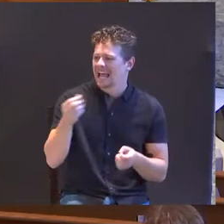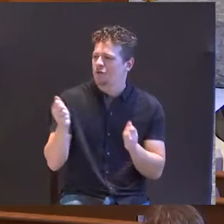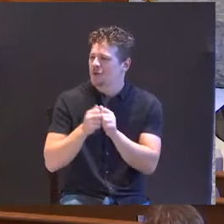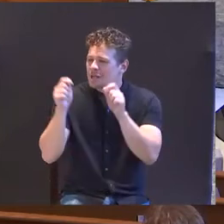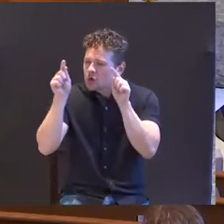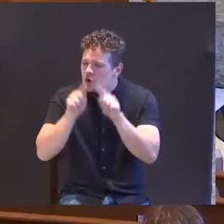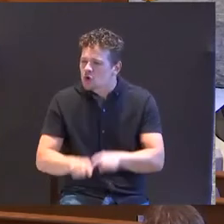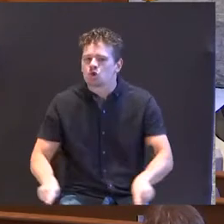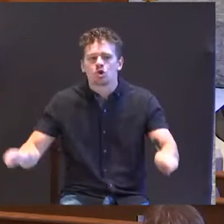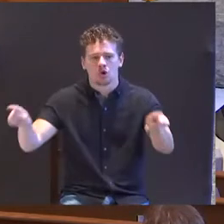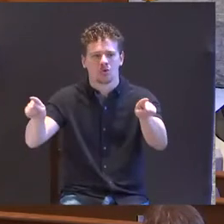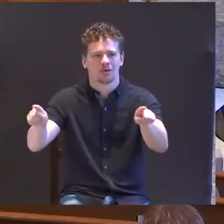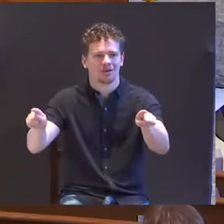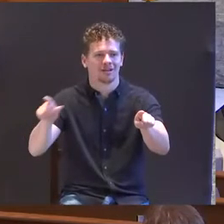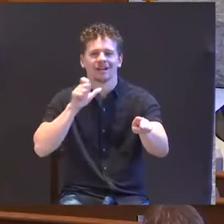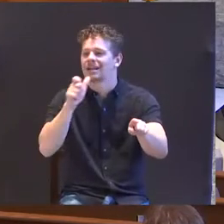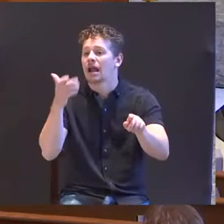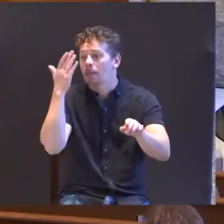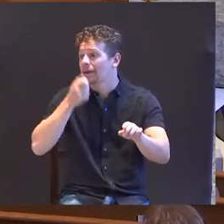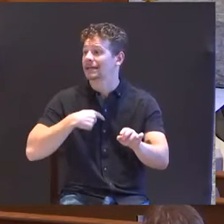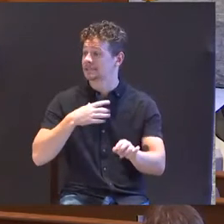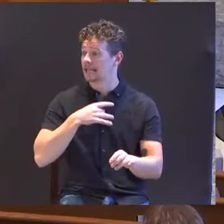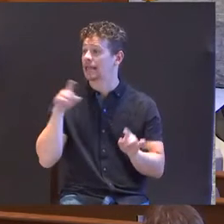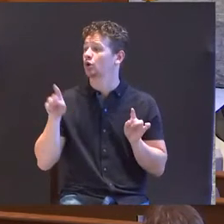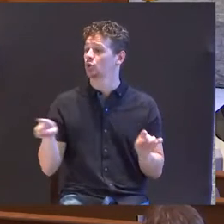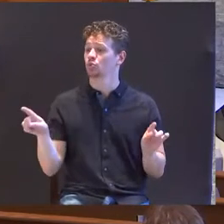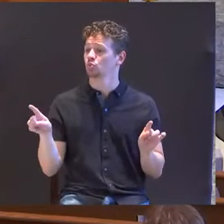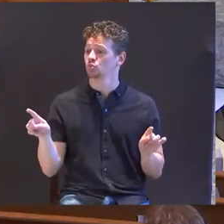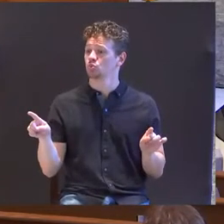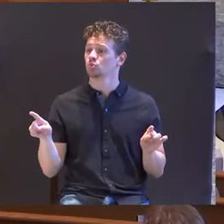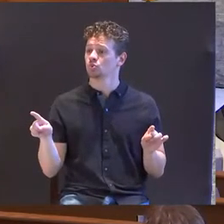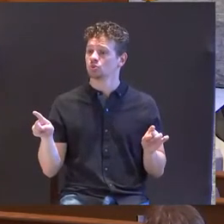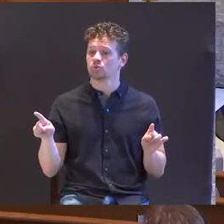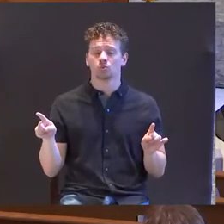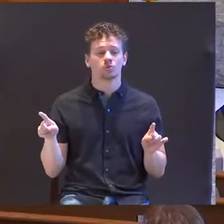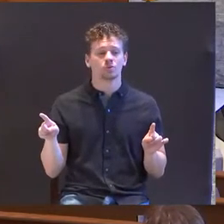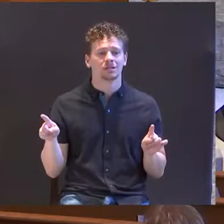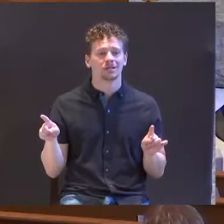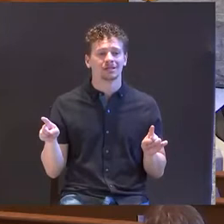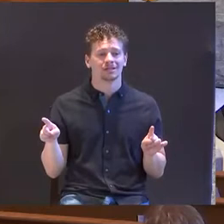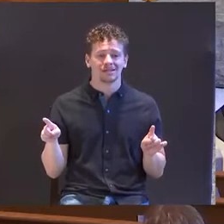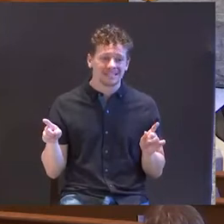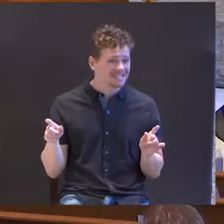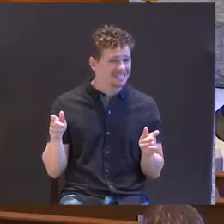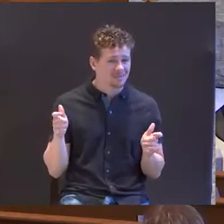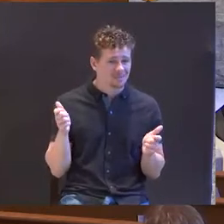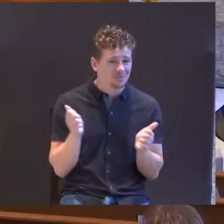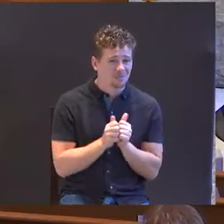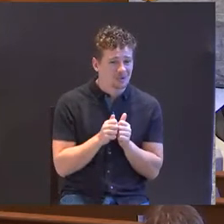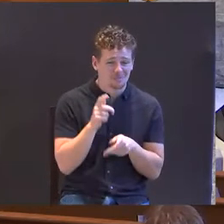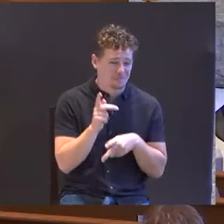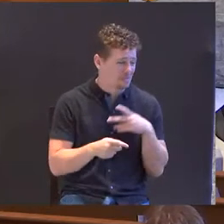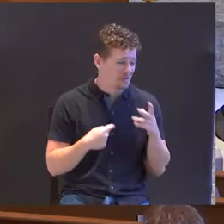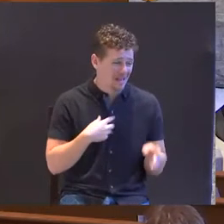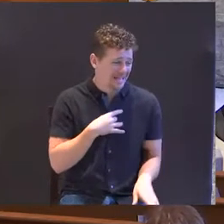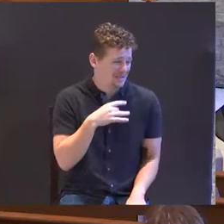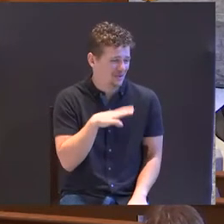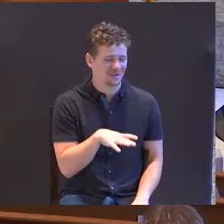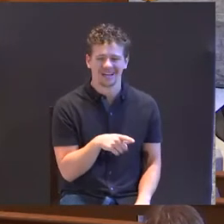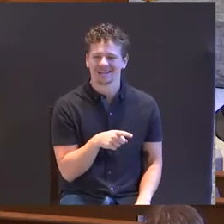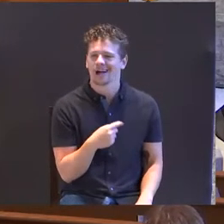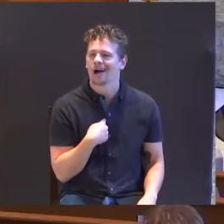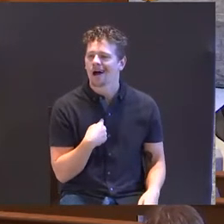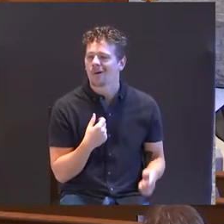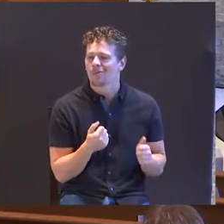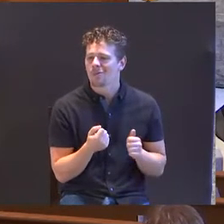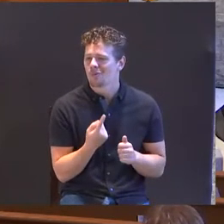just one with you because I like you. I'm one with the people I don't like. I'm one with all of those people that